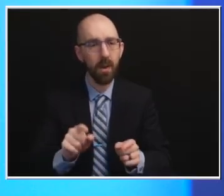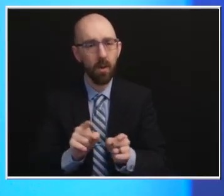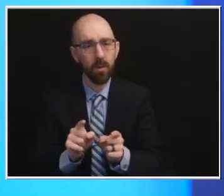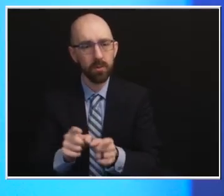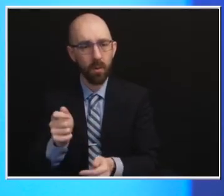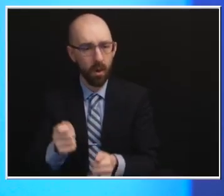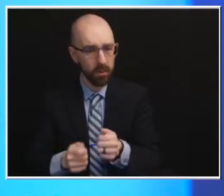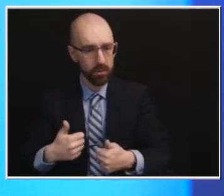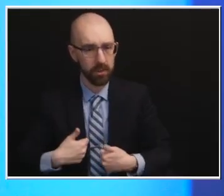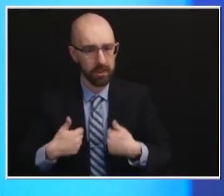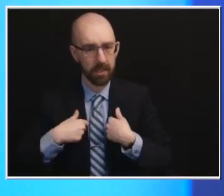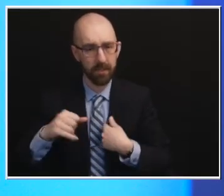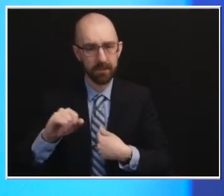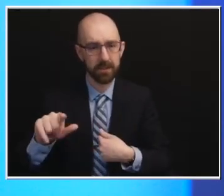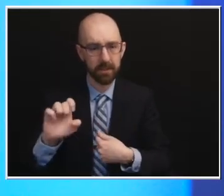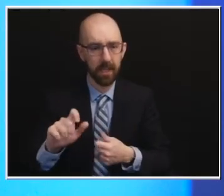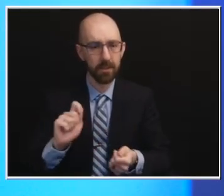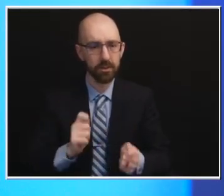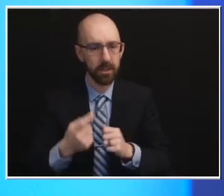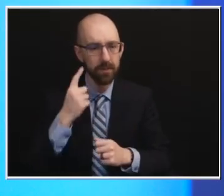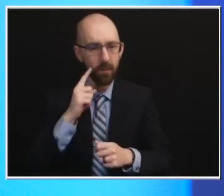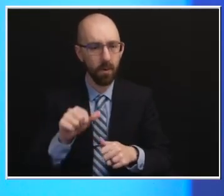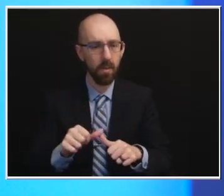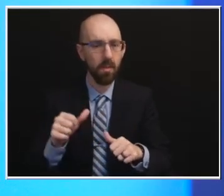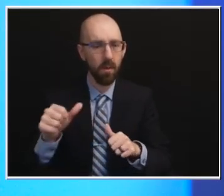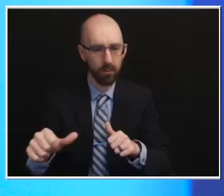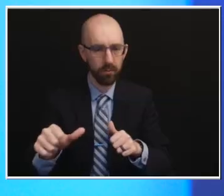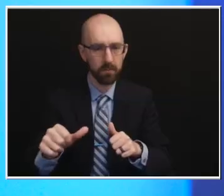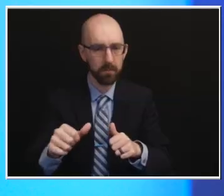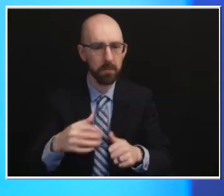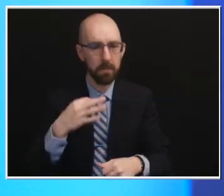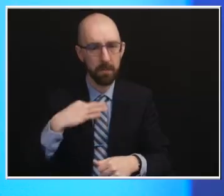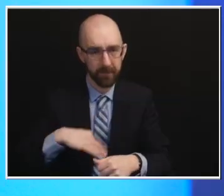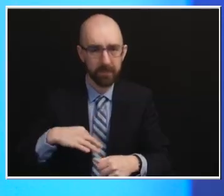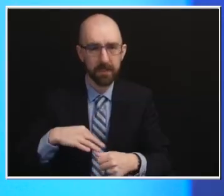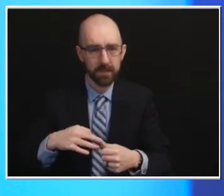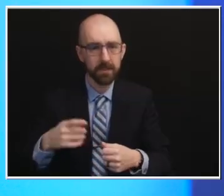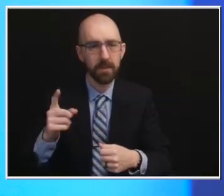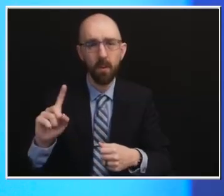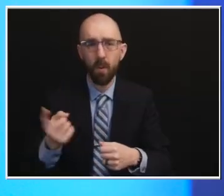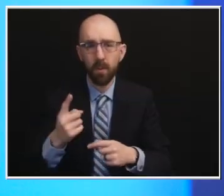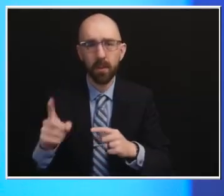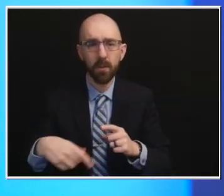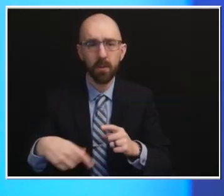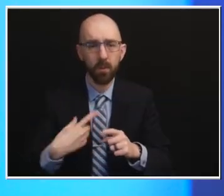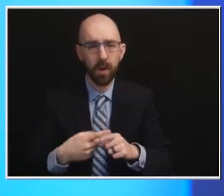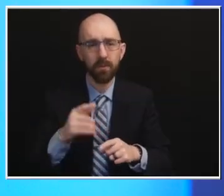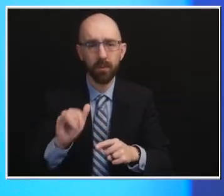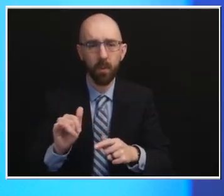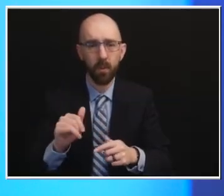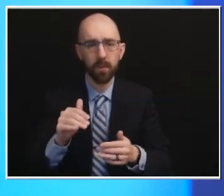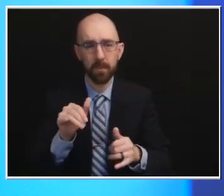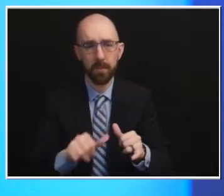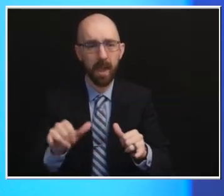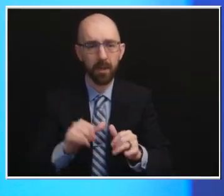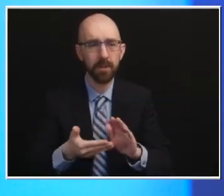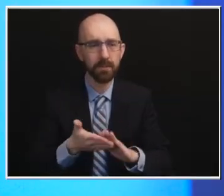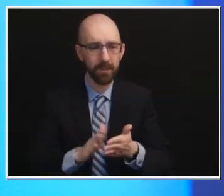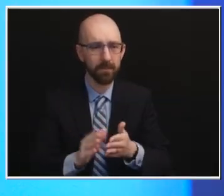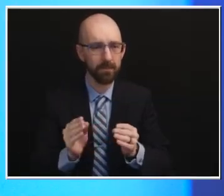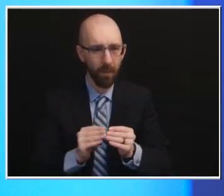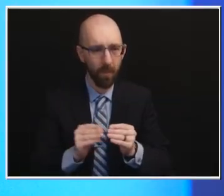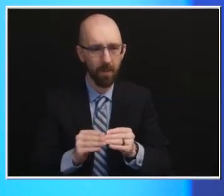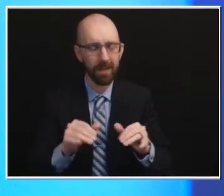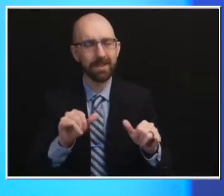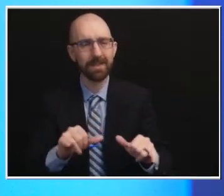lifestyle changes for long-term benefits. It's only when those patterns become more consistent and